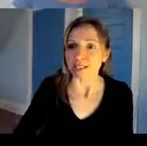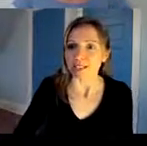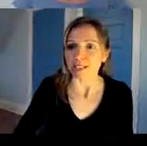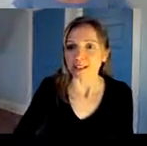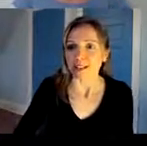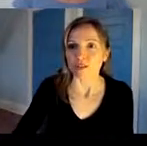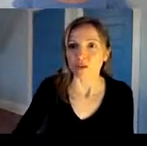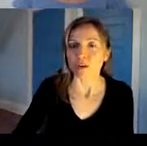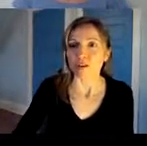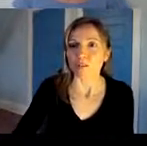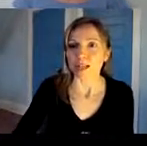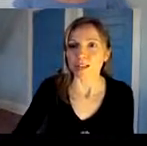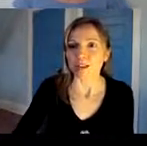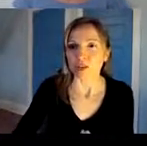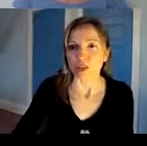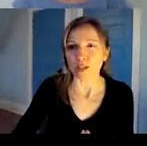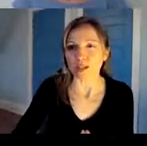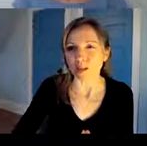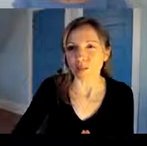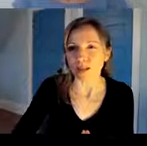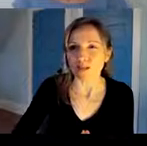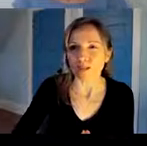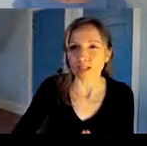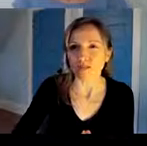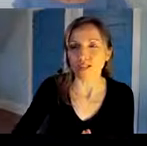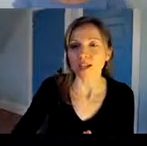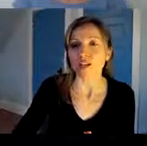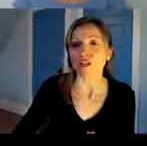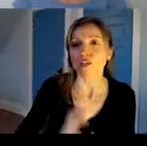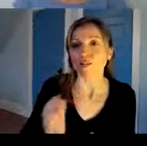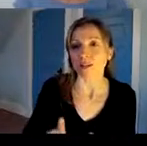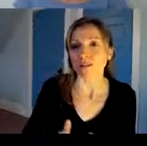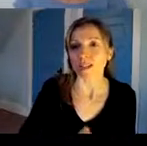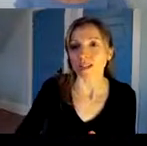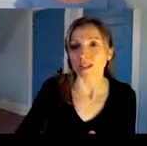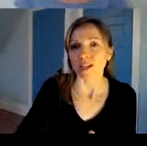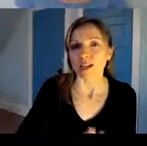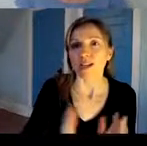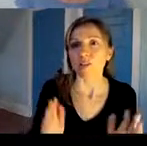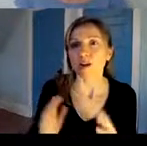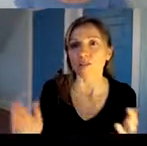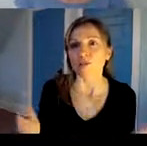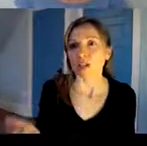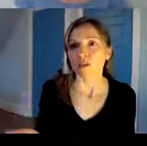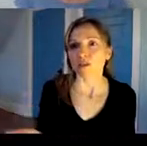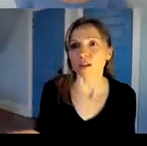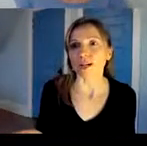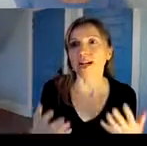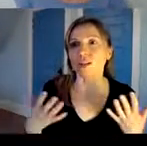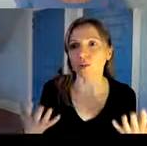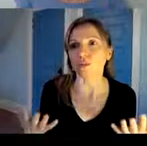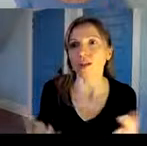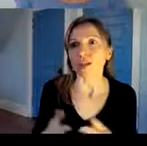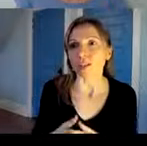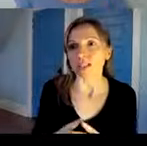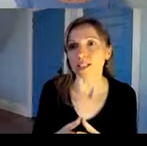watch list, so non-native plants that are showing some signs of invasiveness, to the invasive list. And every province or territory